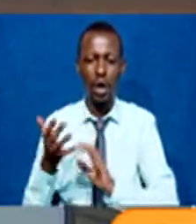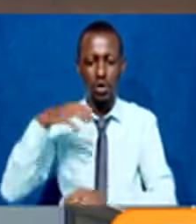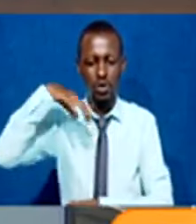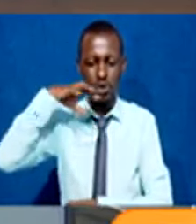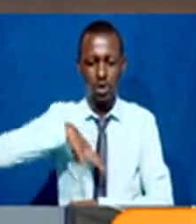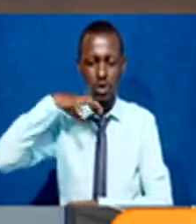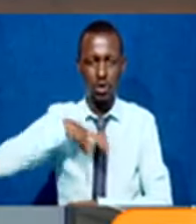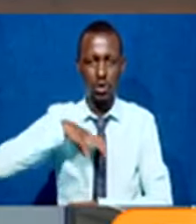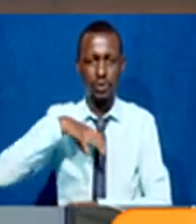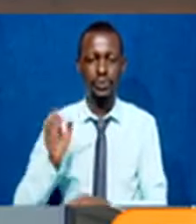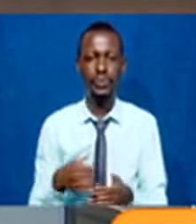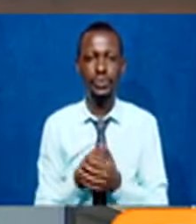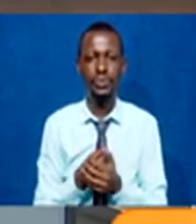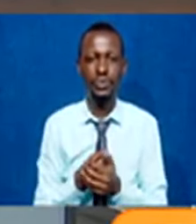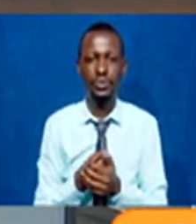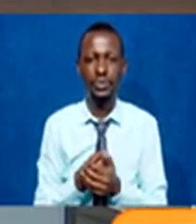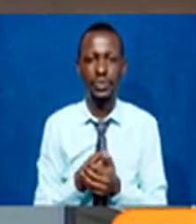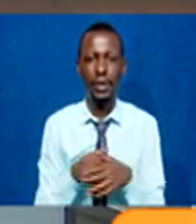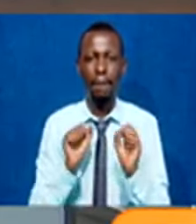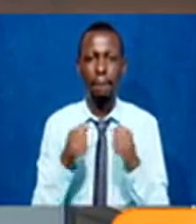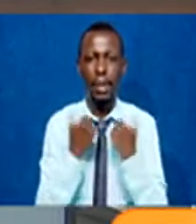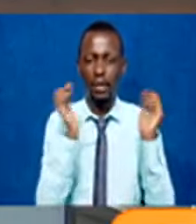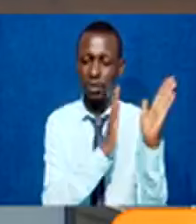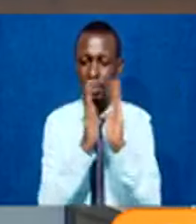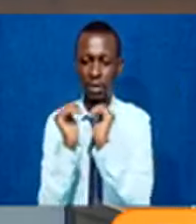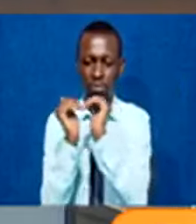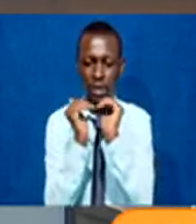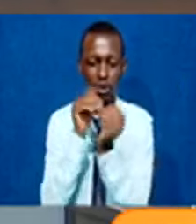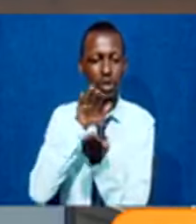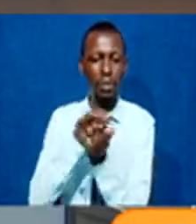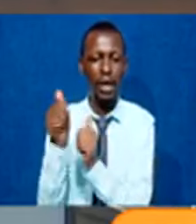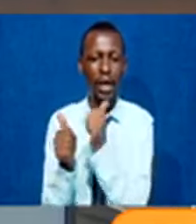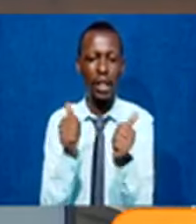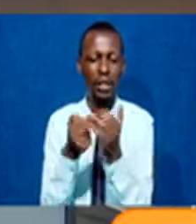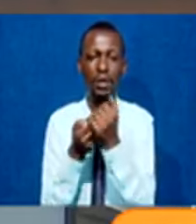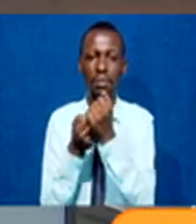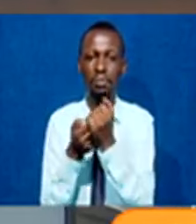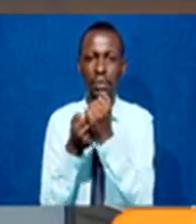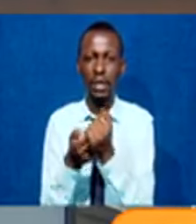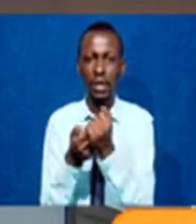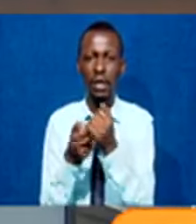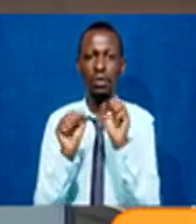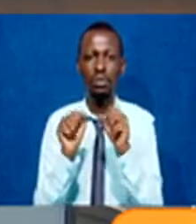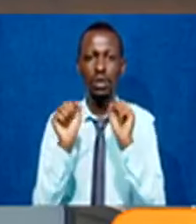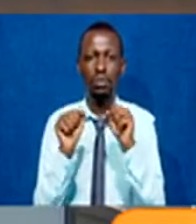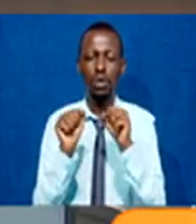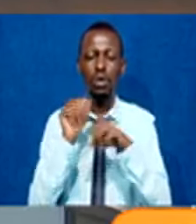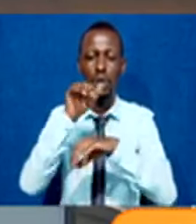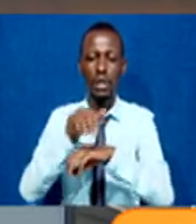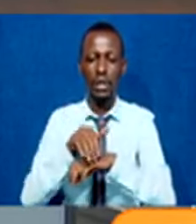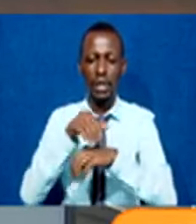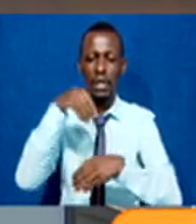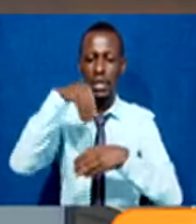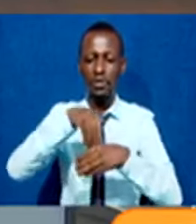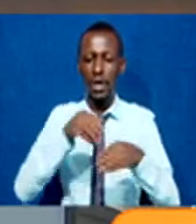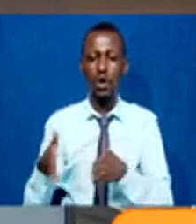Kinshasa, DRC. The roadshow, which has been organized by Equity Bank and other partners, and aims to explore investment